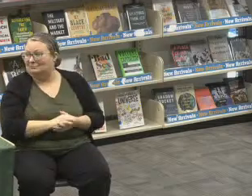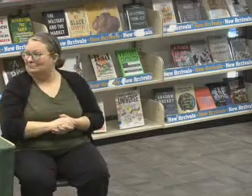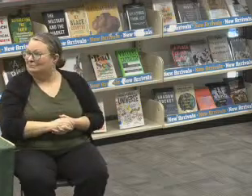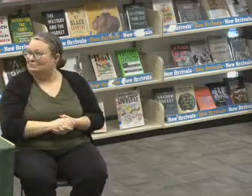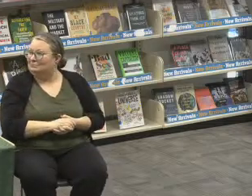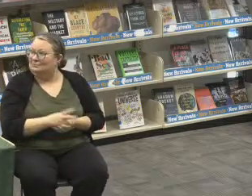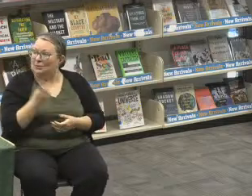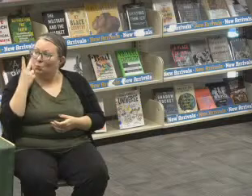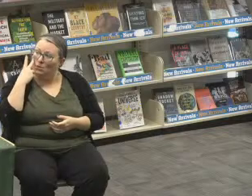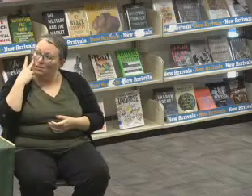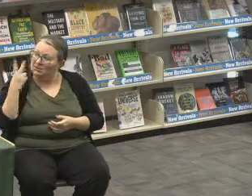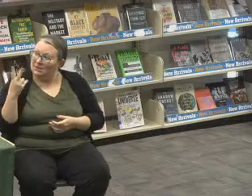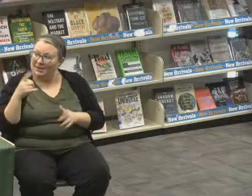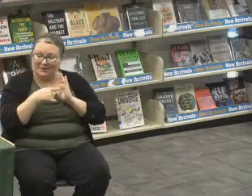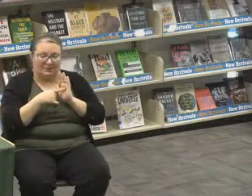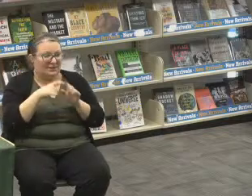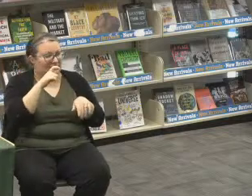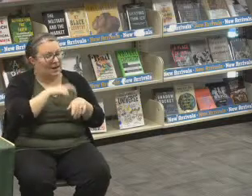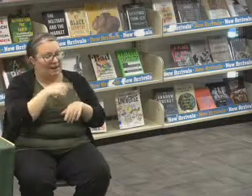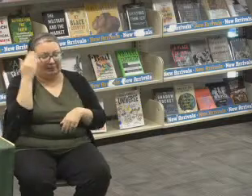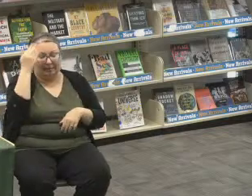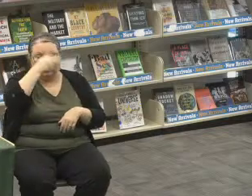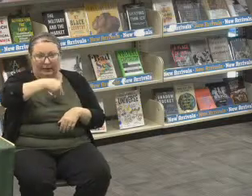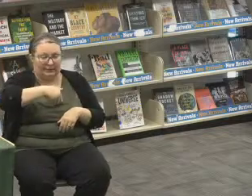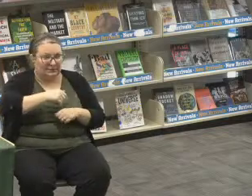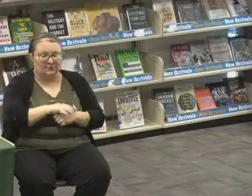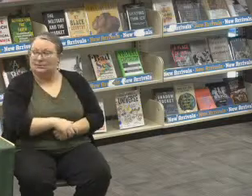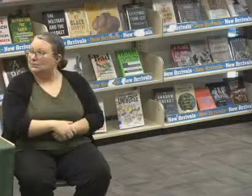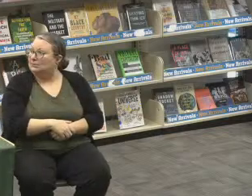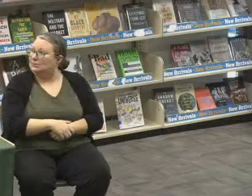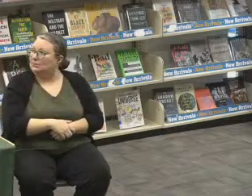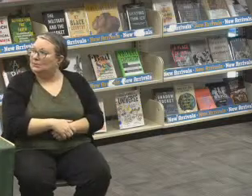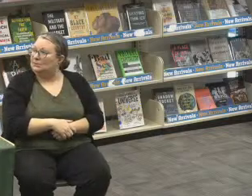We see an example of time blindness.